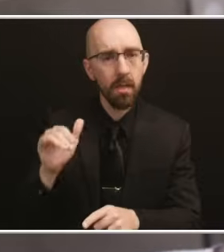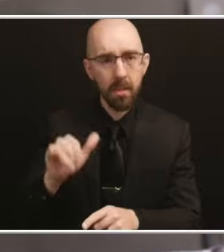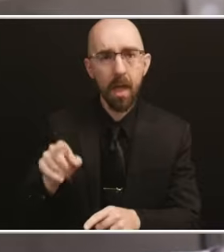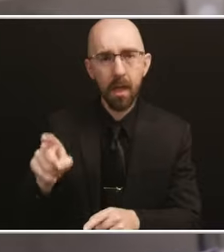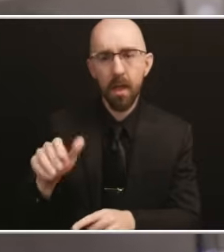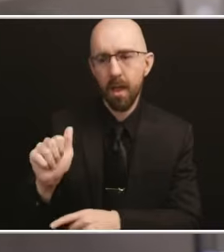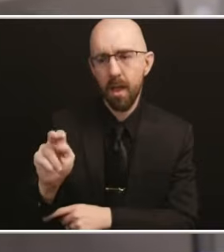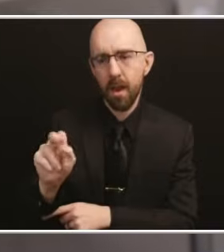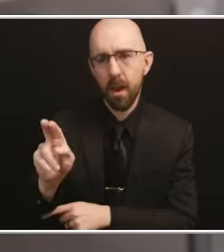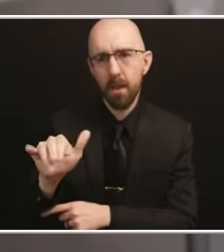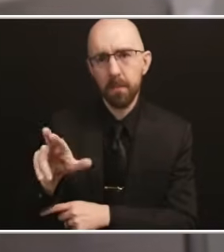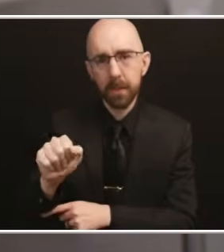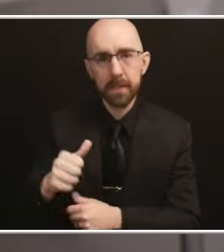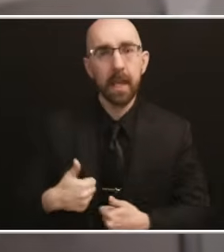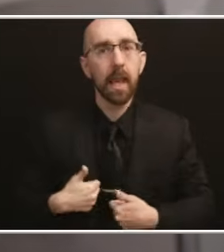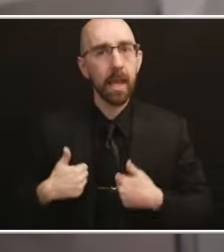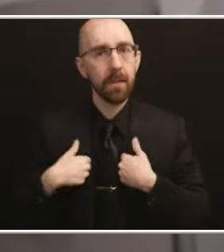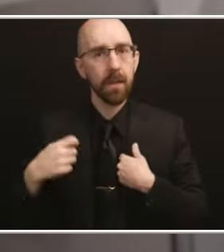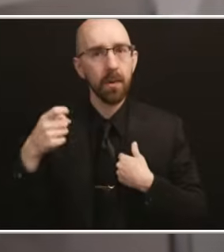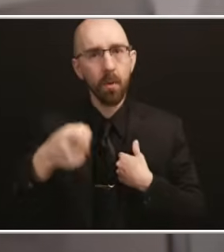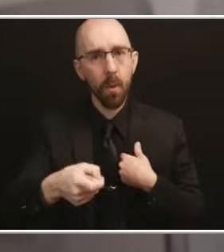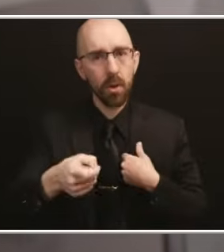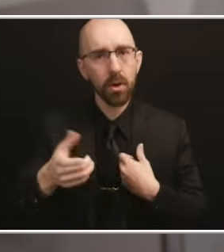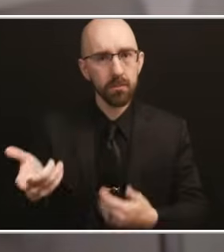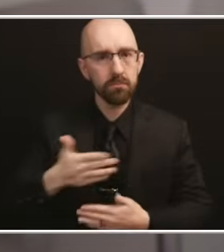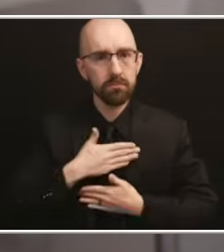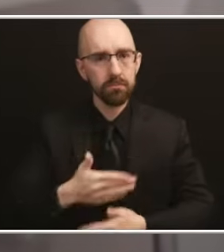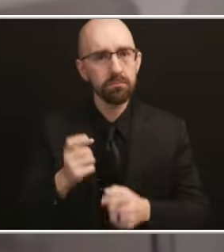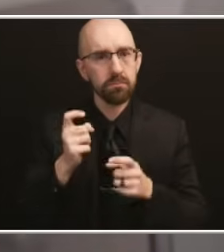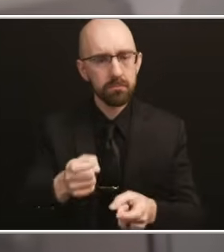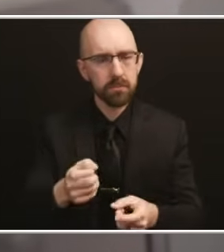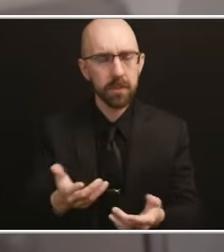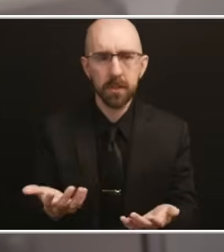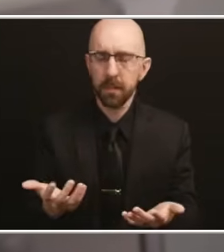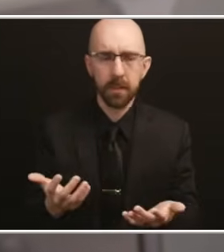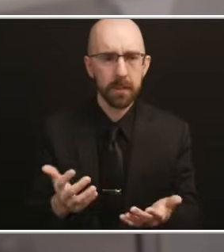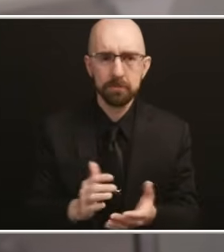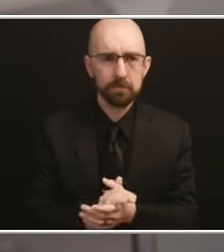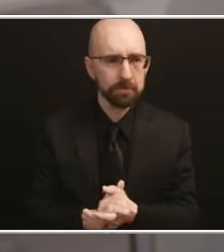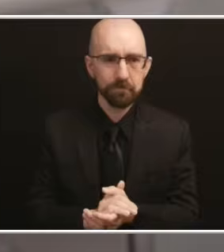donor, it was